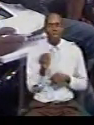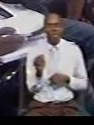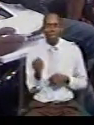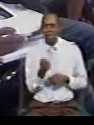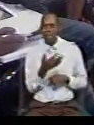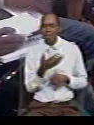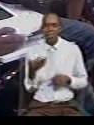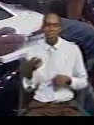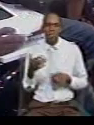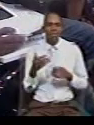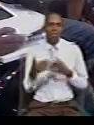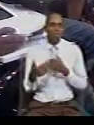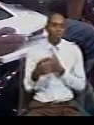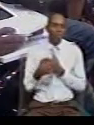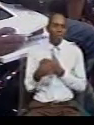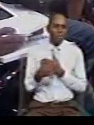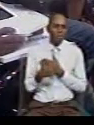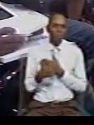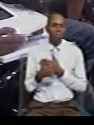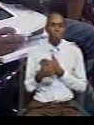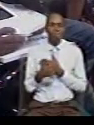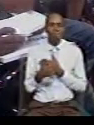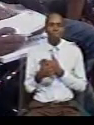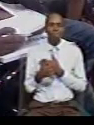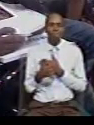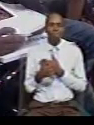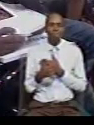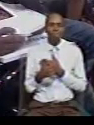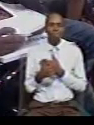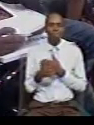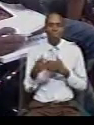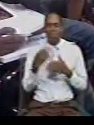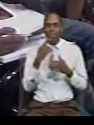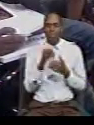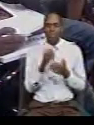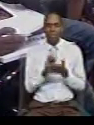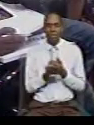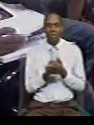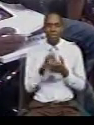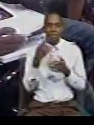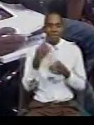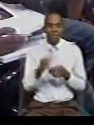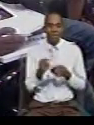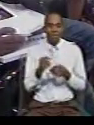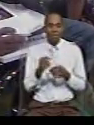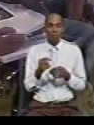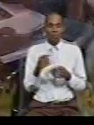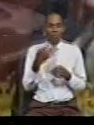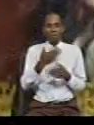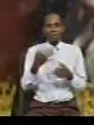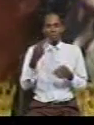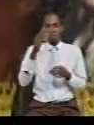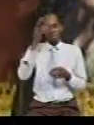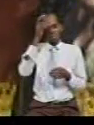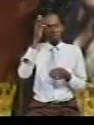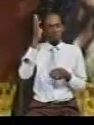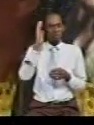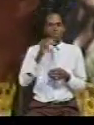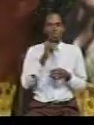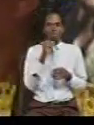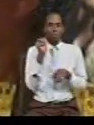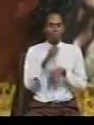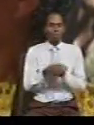Anything behind the closet of the devil will not overcome you.